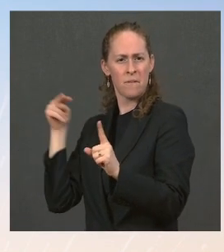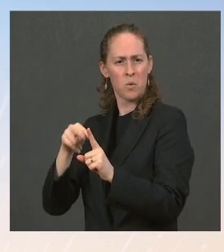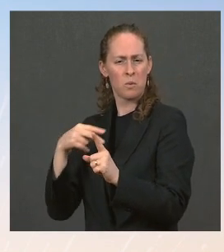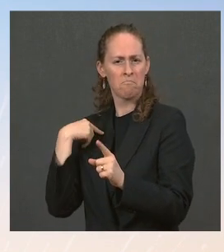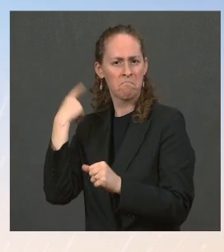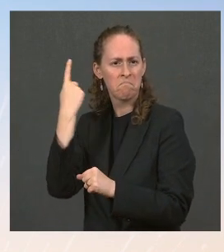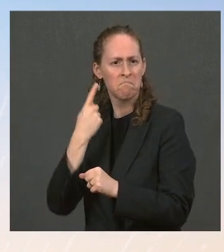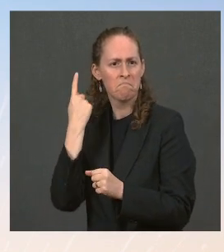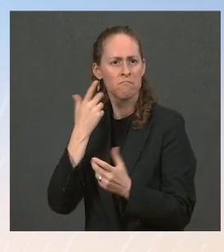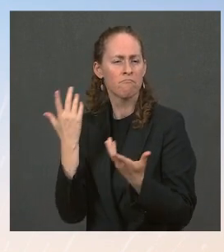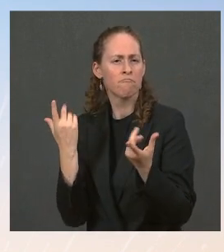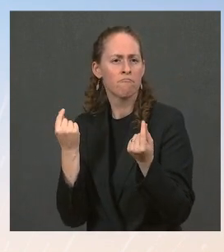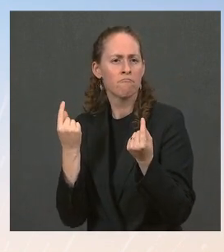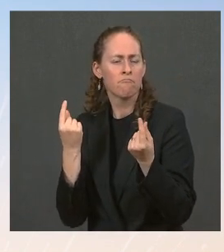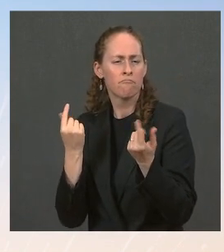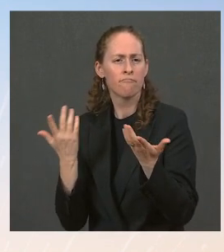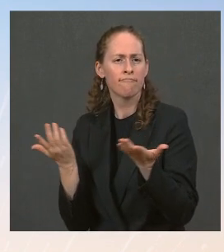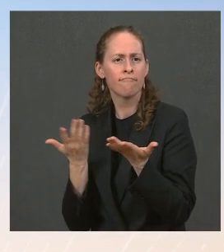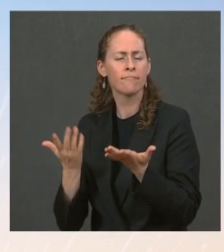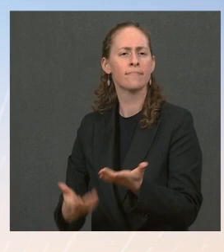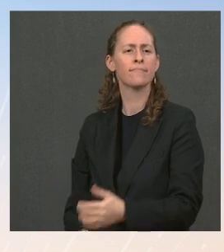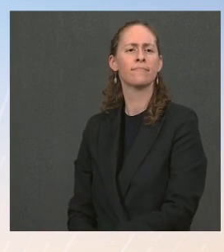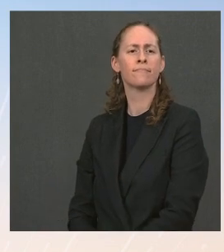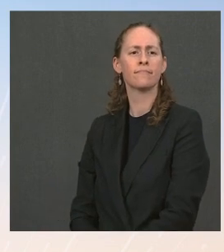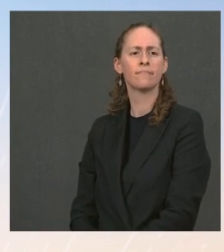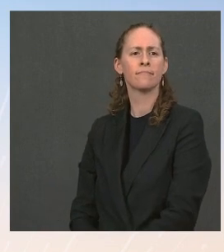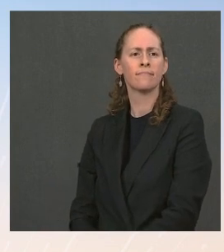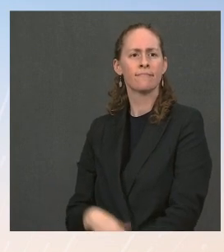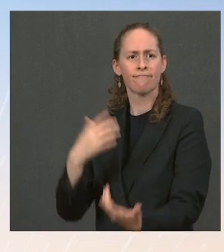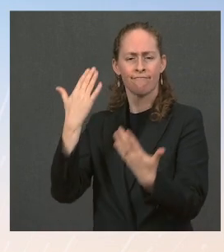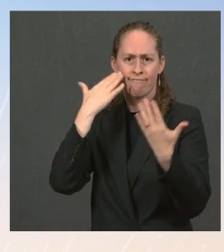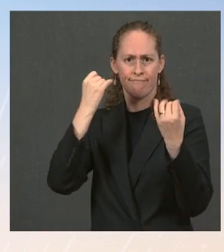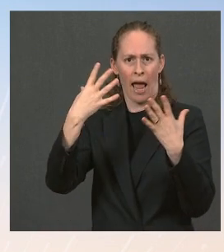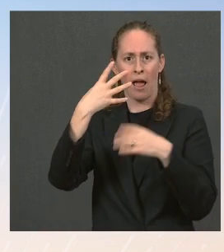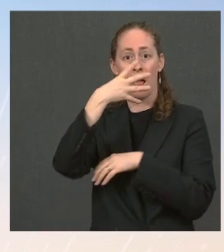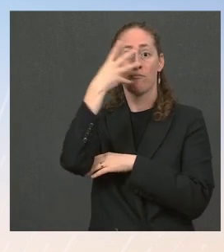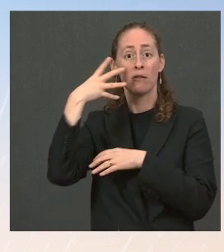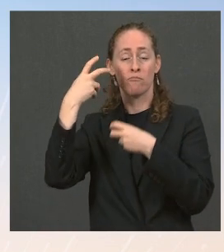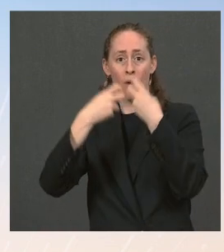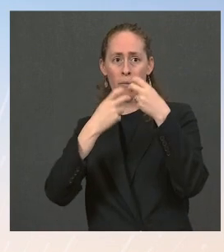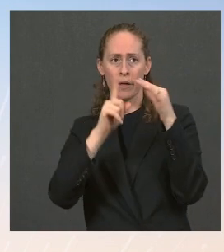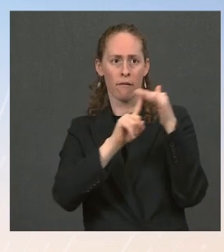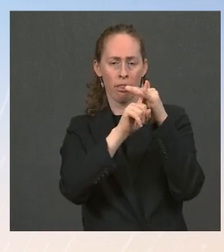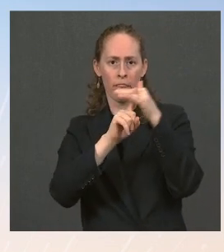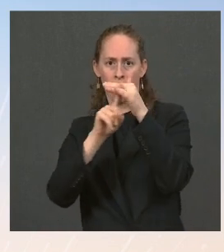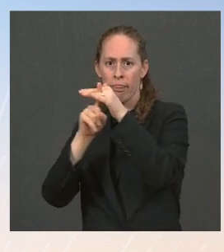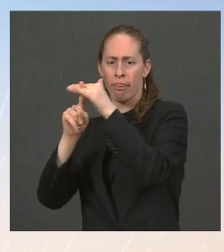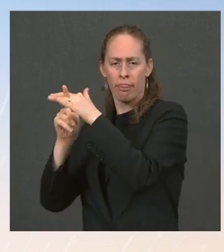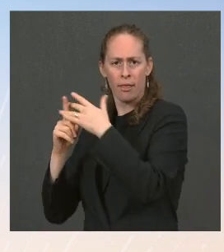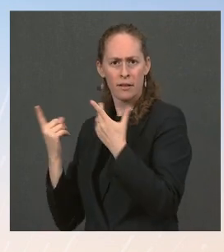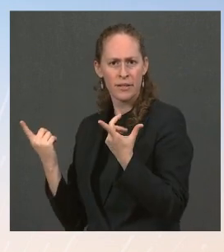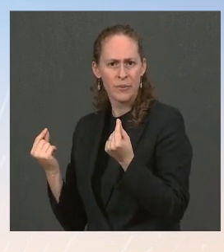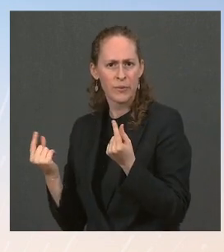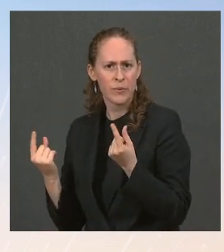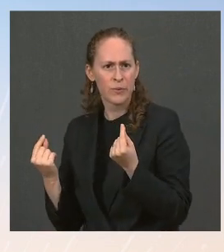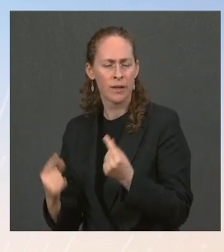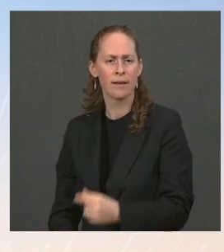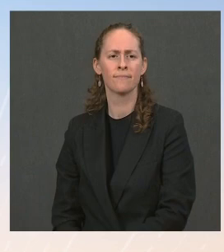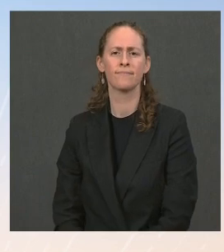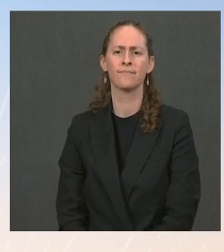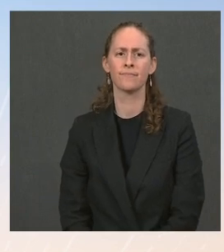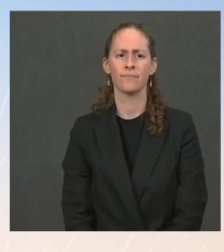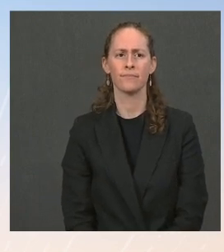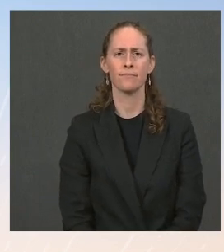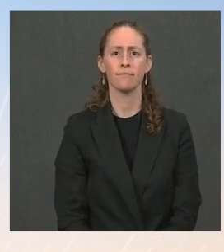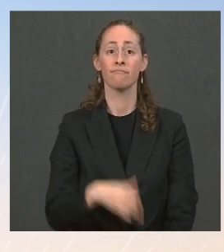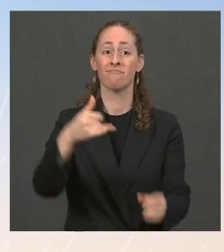these wide range of immigration issues that continue to challenge this government? Well, Ed, on the subject of the video